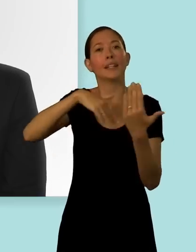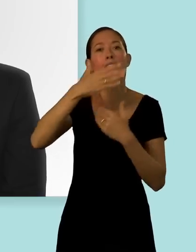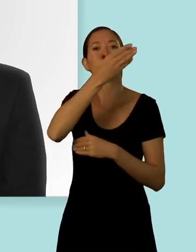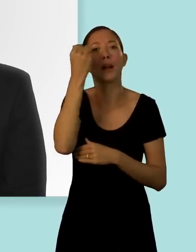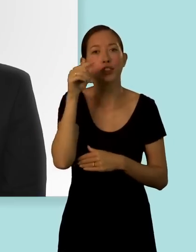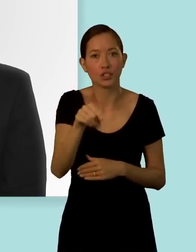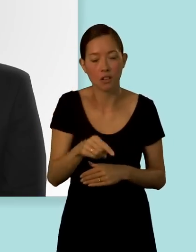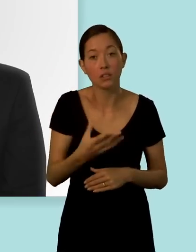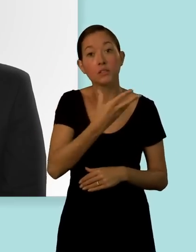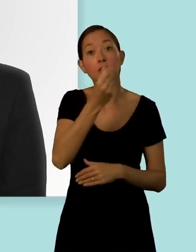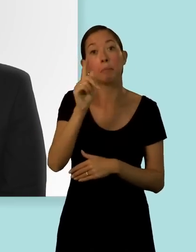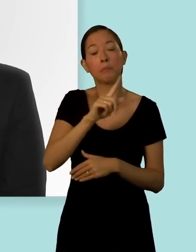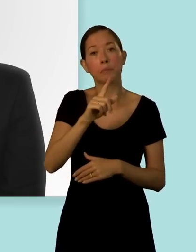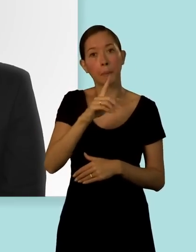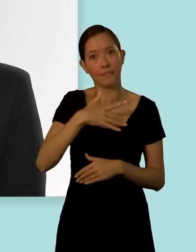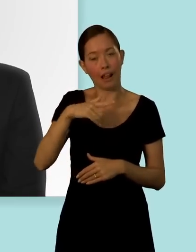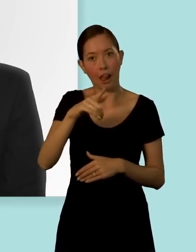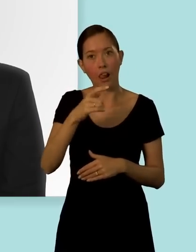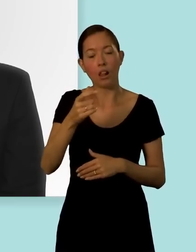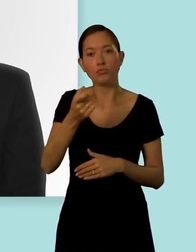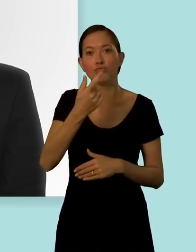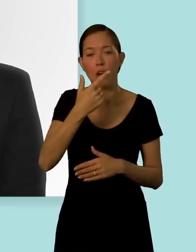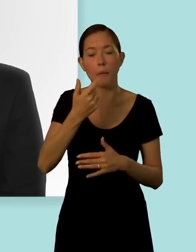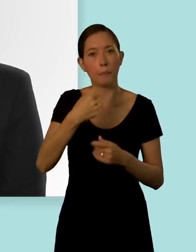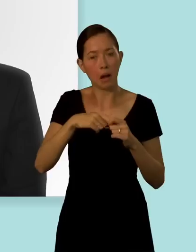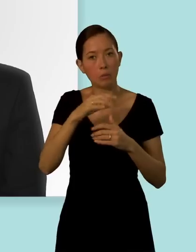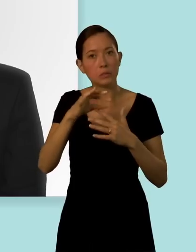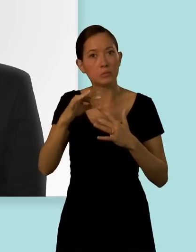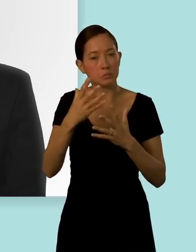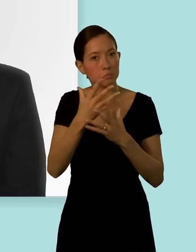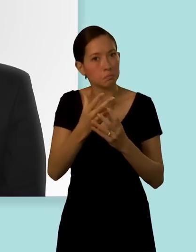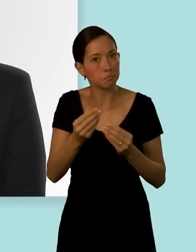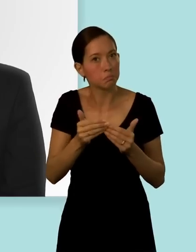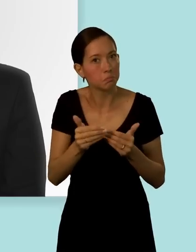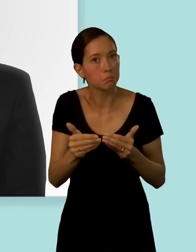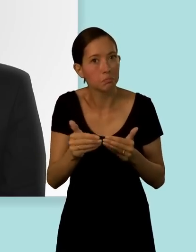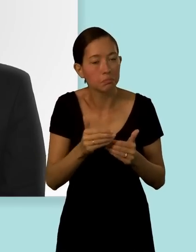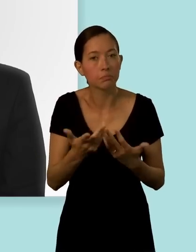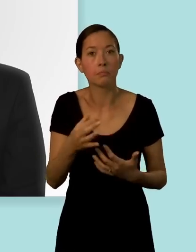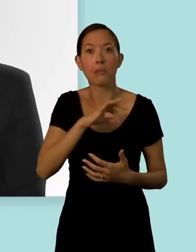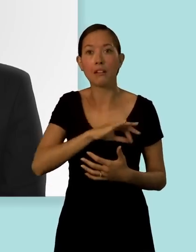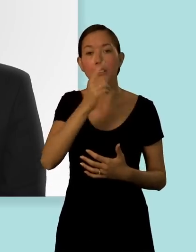lessen their symptoms for a while. Benefits can include improvements in motivation,